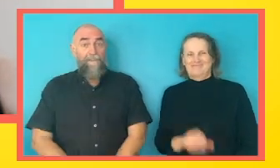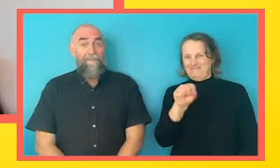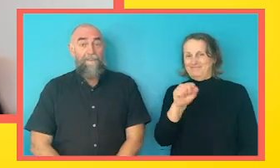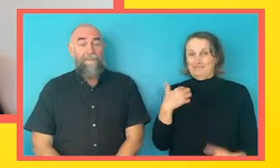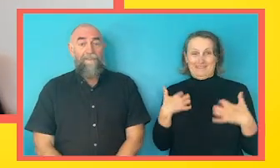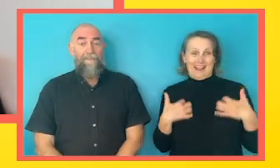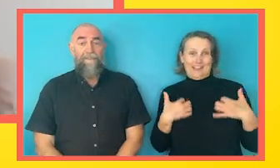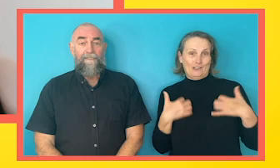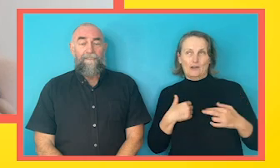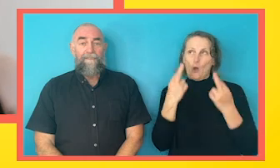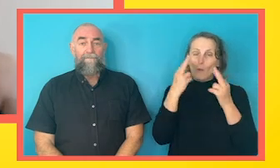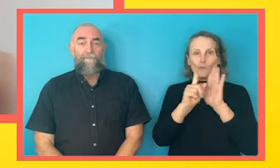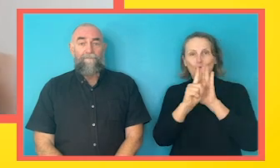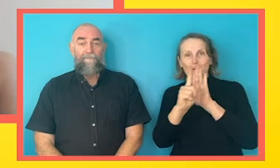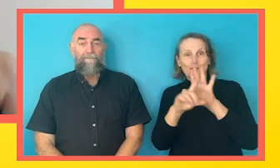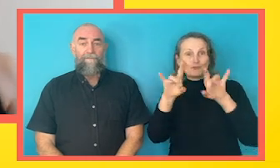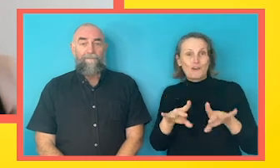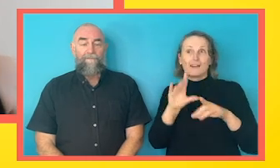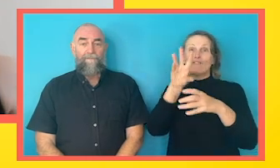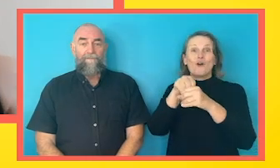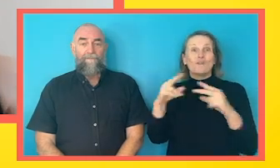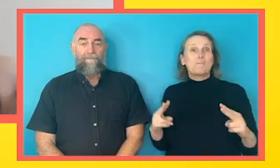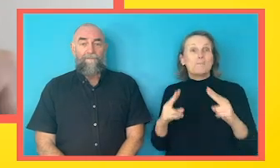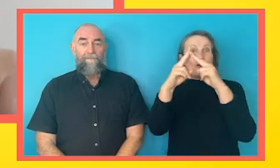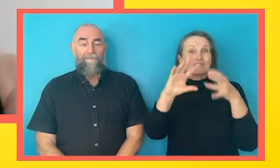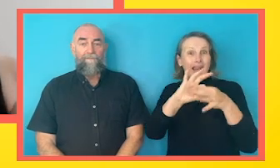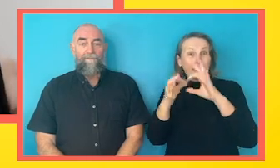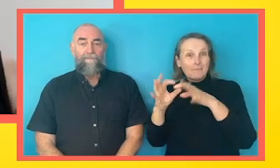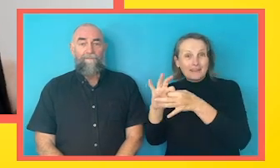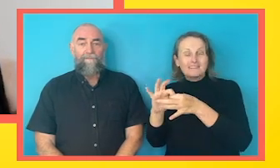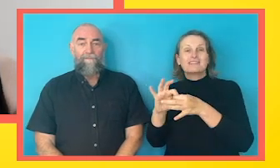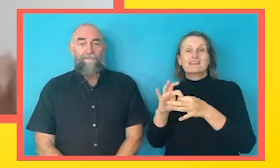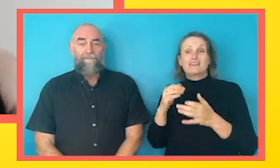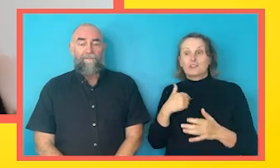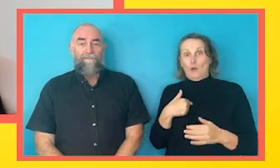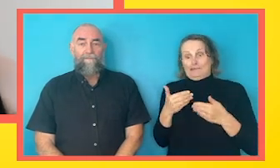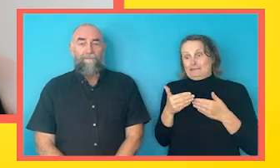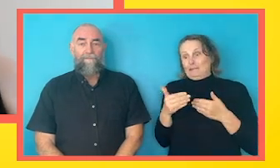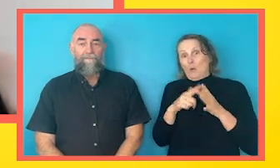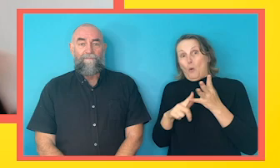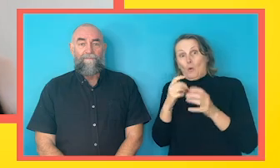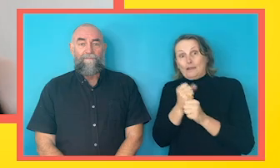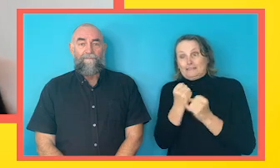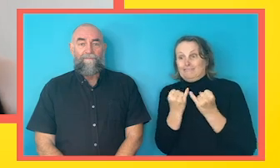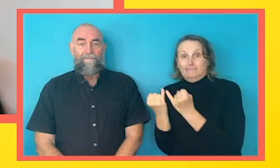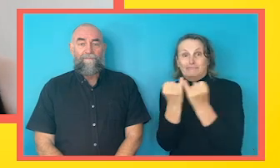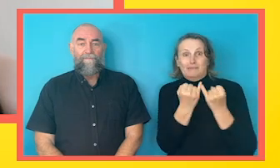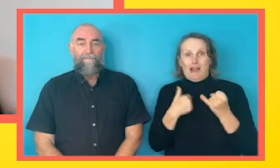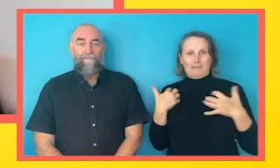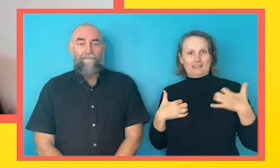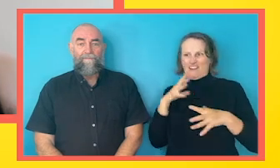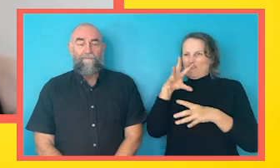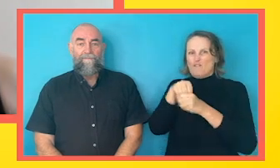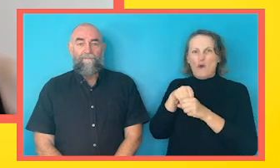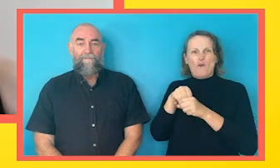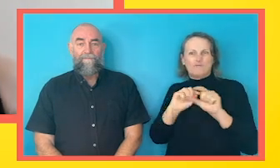excited to hopefully represent Australia at Paris. And leading up to this Birmingham tournament, I'm just excited to compete in a tournament again